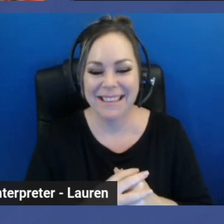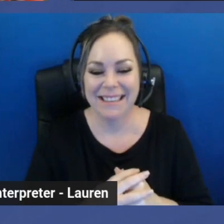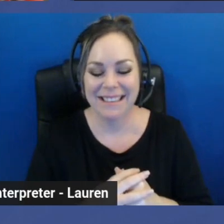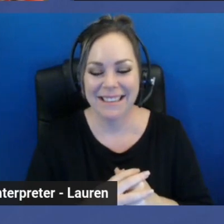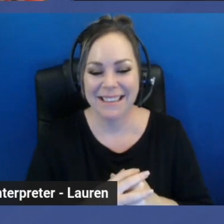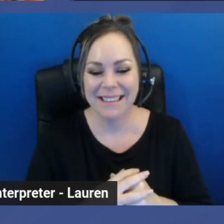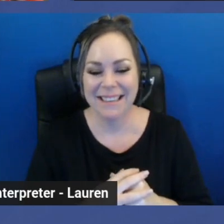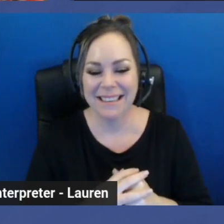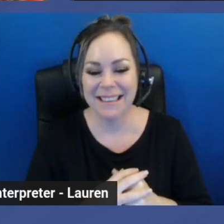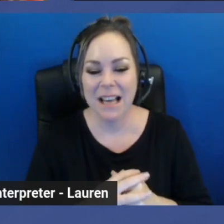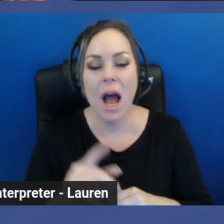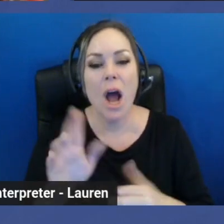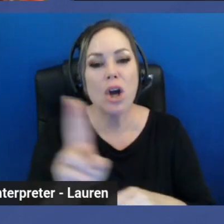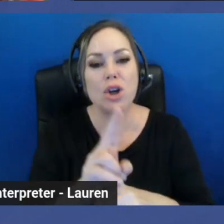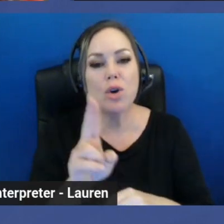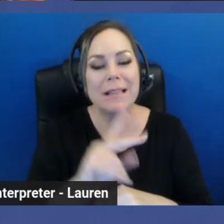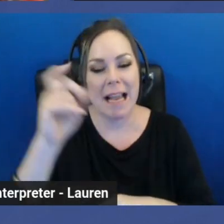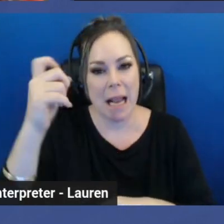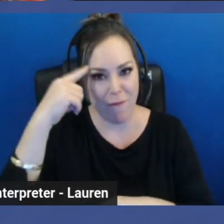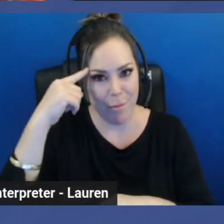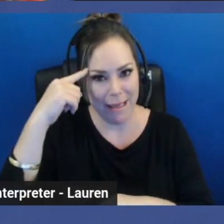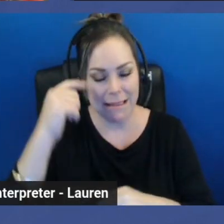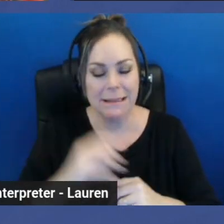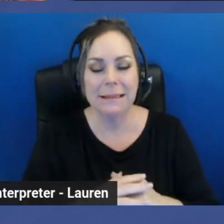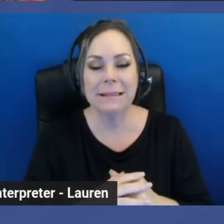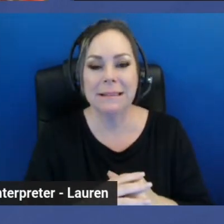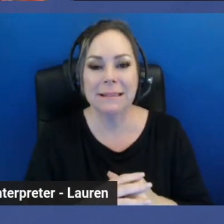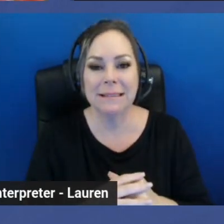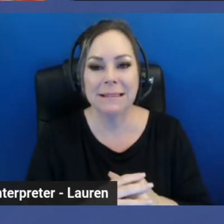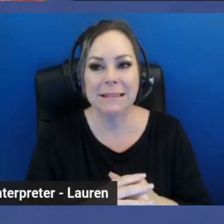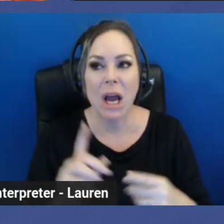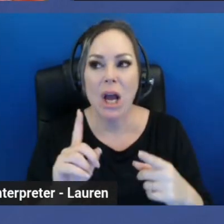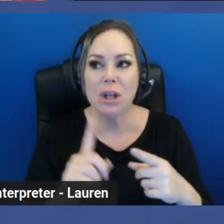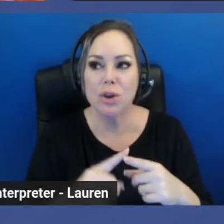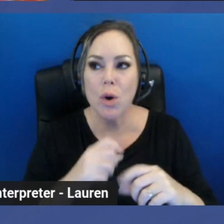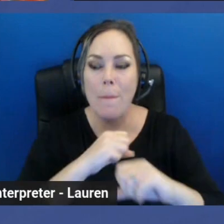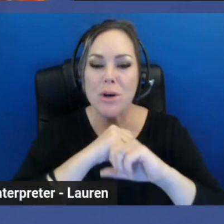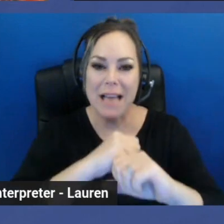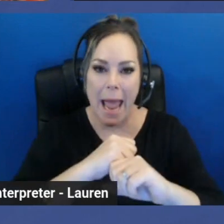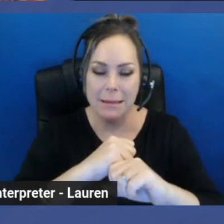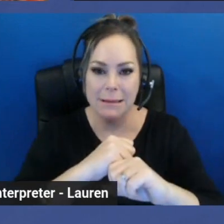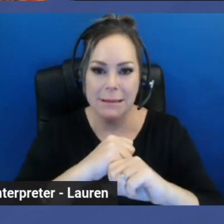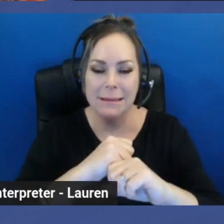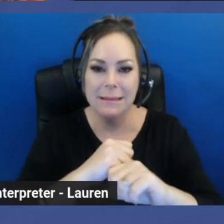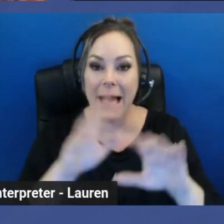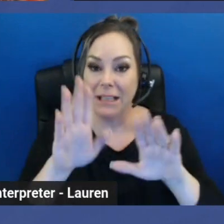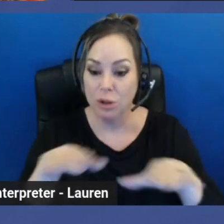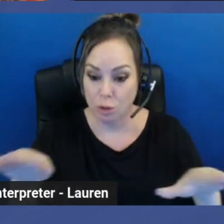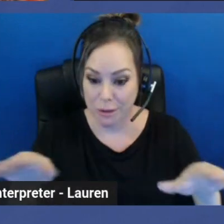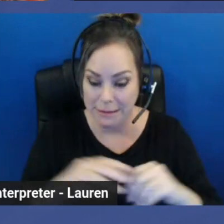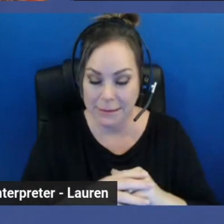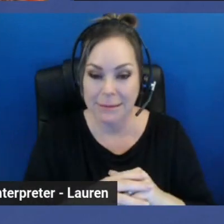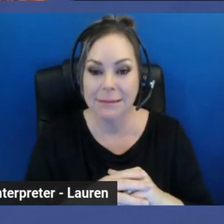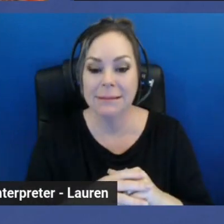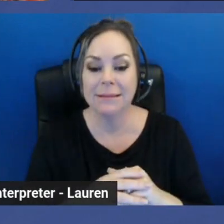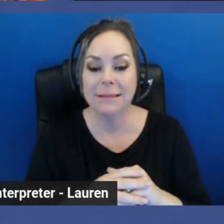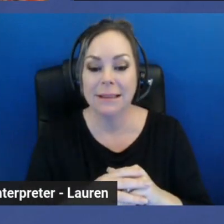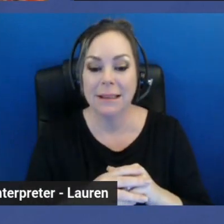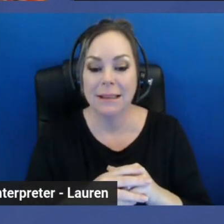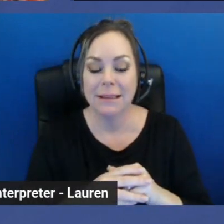So using the government to protect children